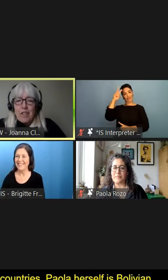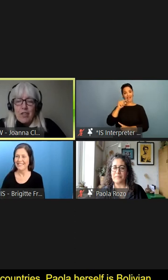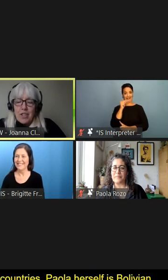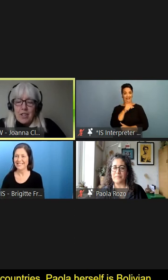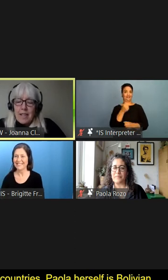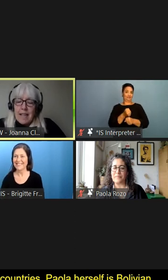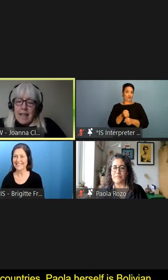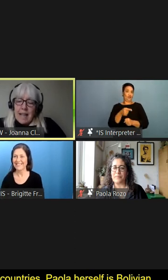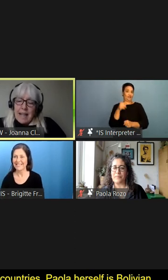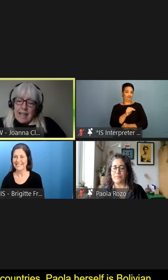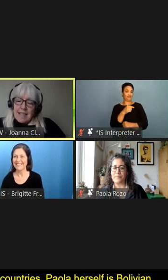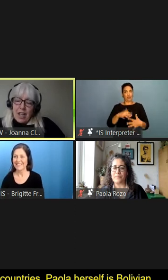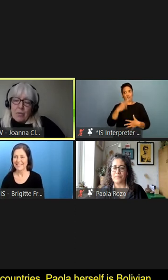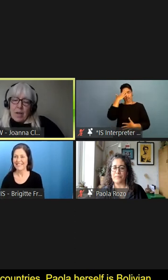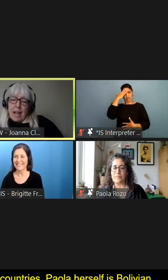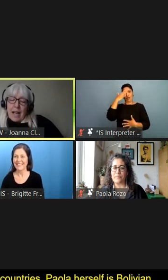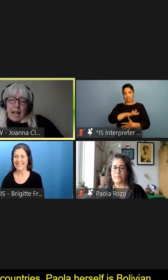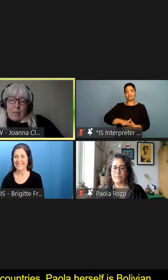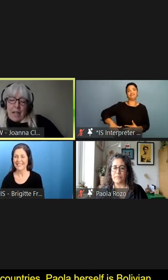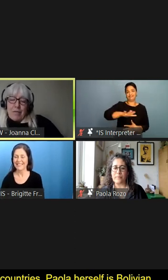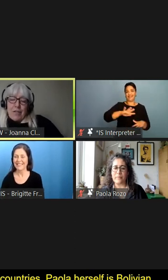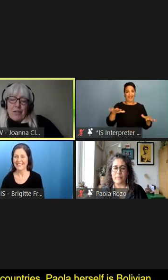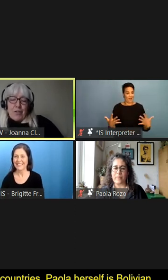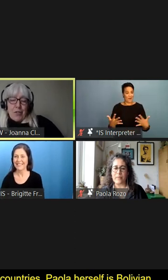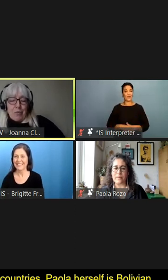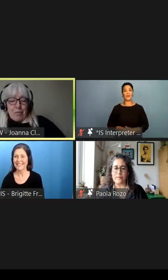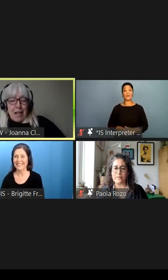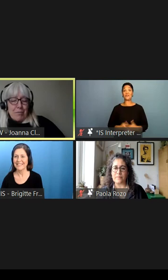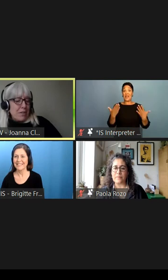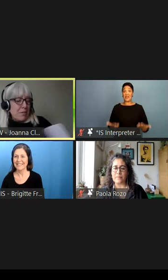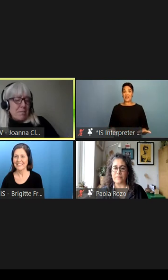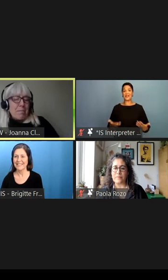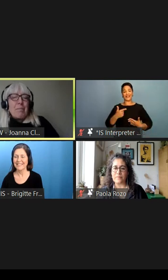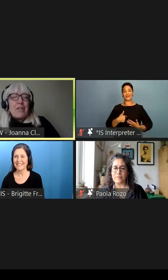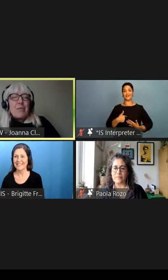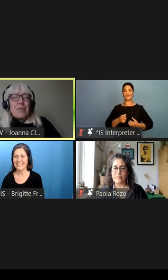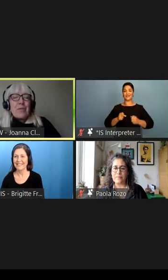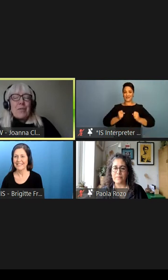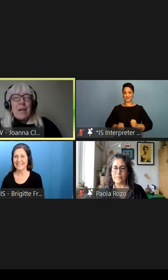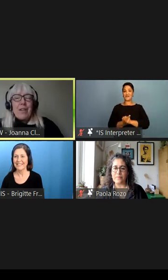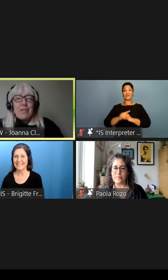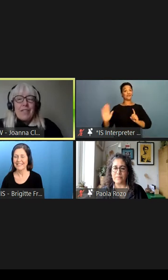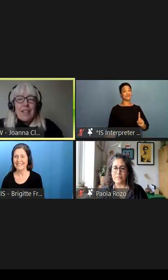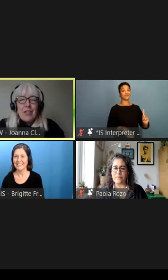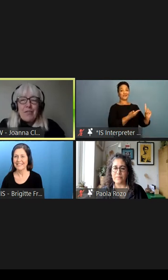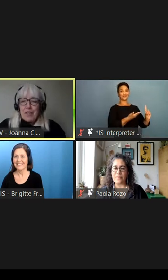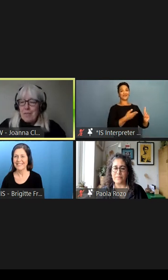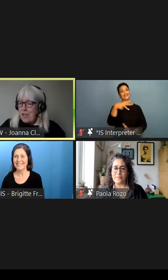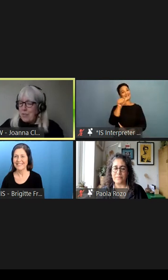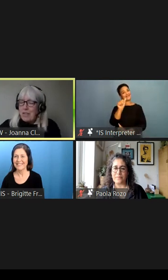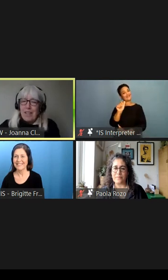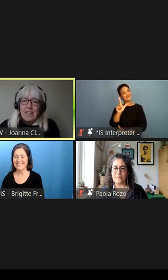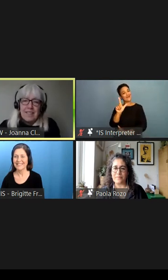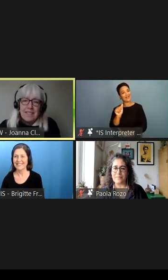the region. So without further ado, I will pass you across to Paola, and thank you very